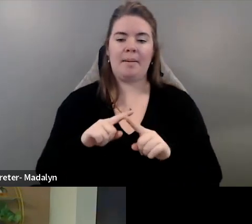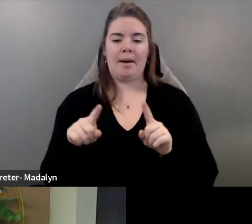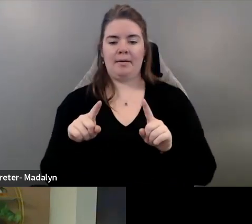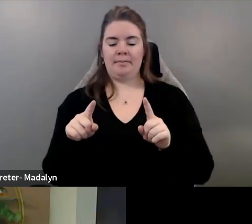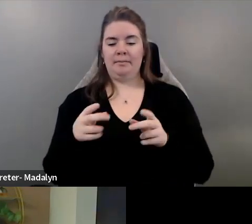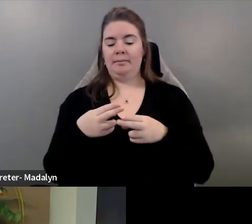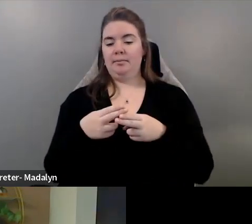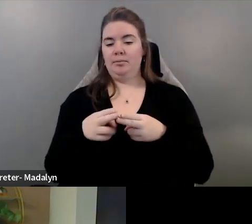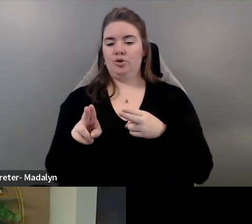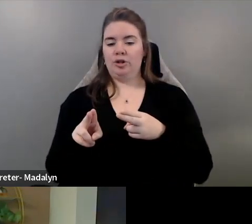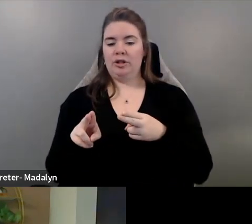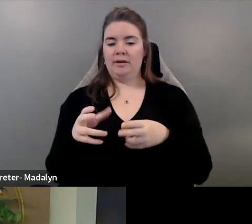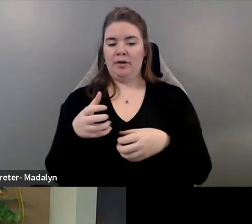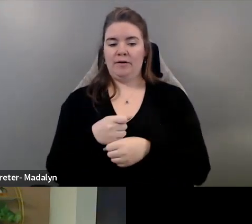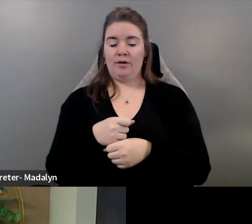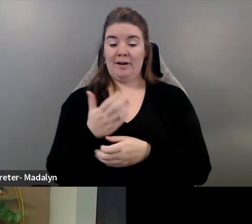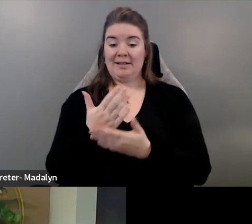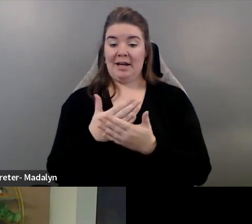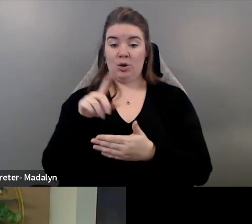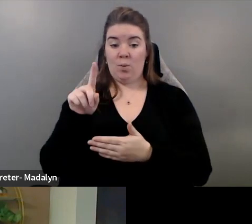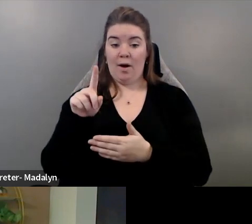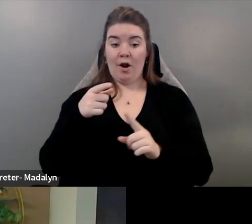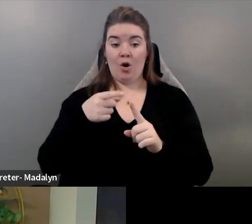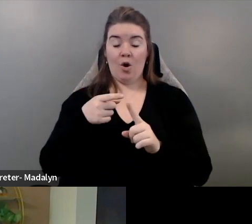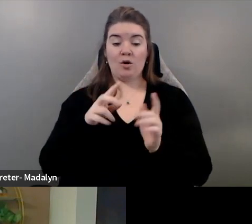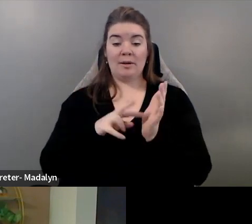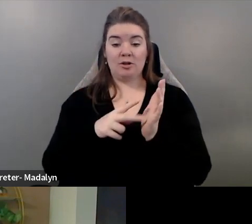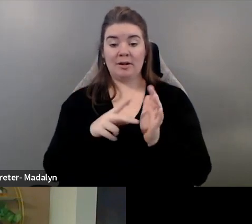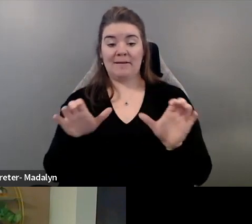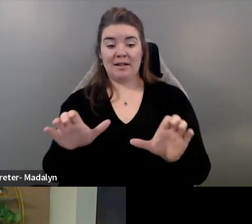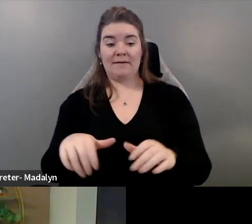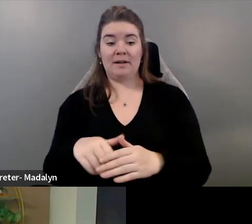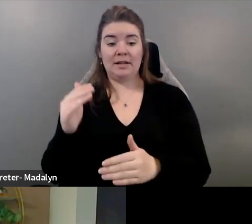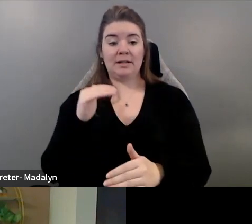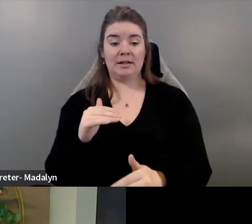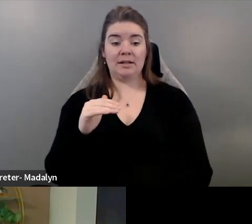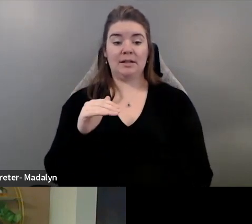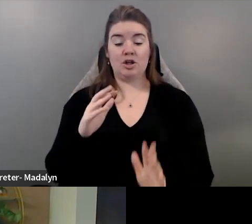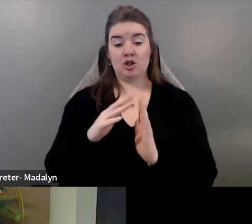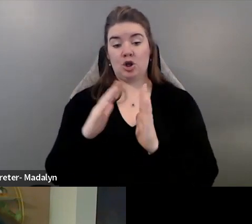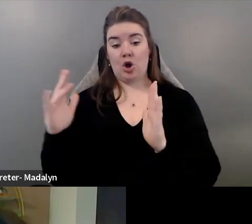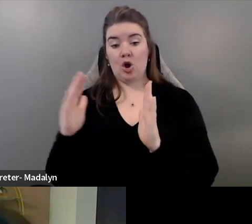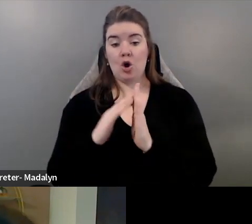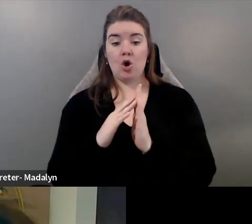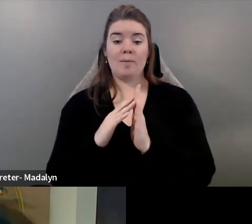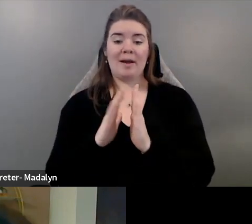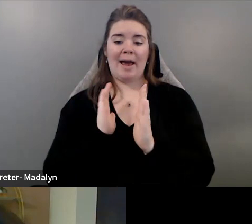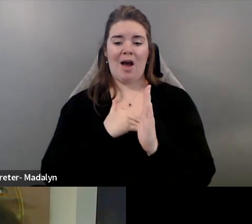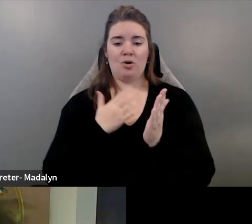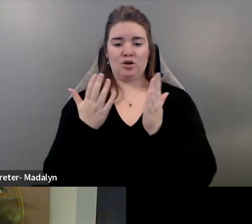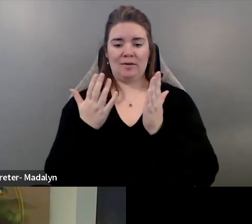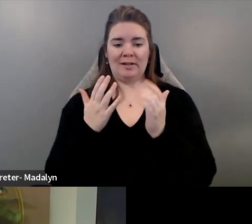overview. The goals are section 1, goals, objectives, and activities. Section 2 is the scope, extent, and arrangement of services. That's that bit where we talk